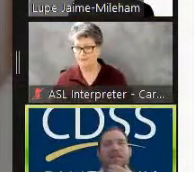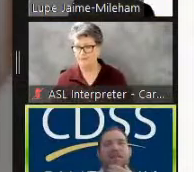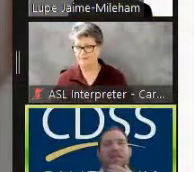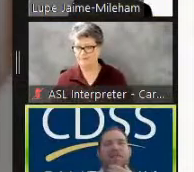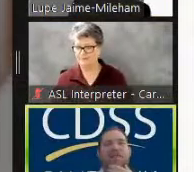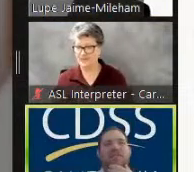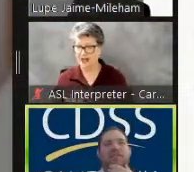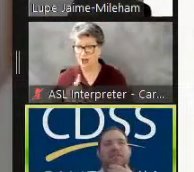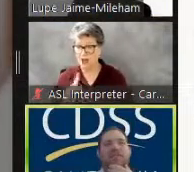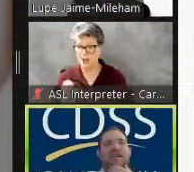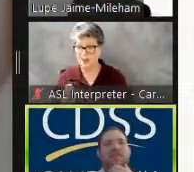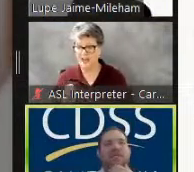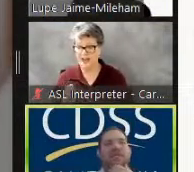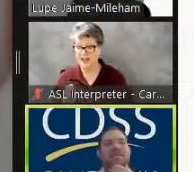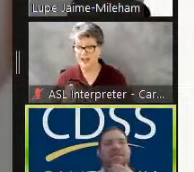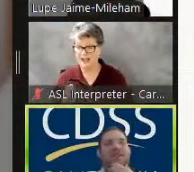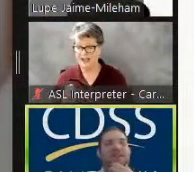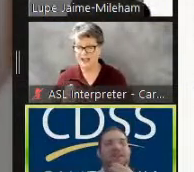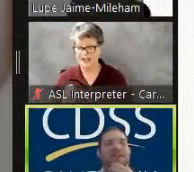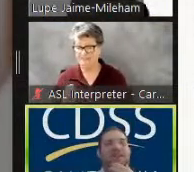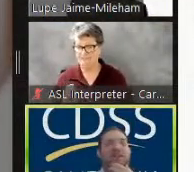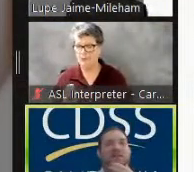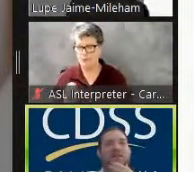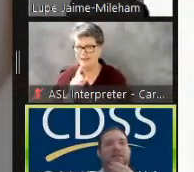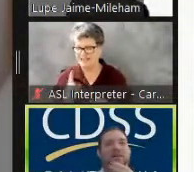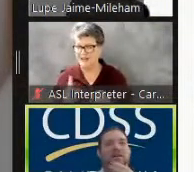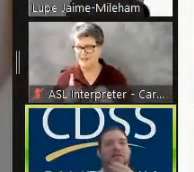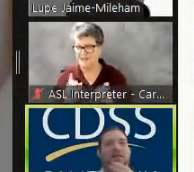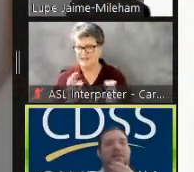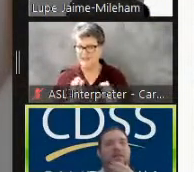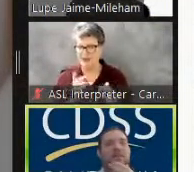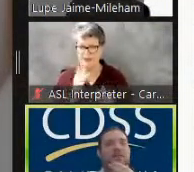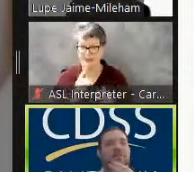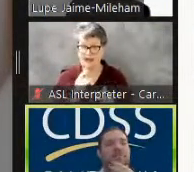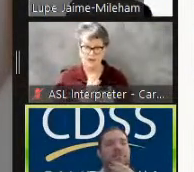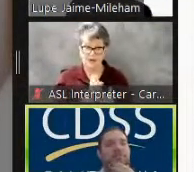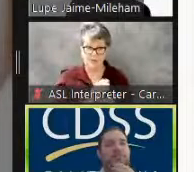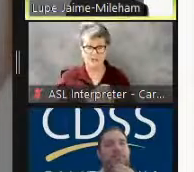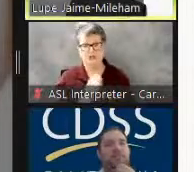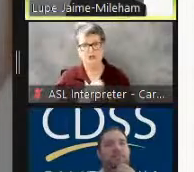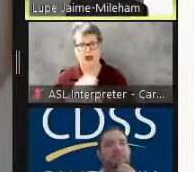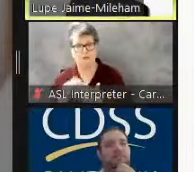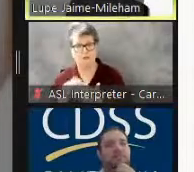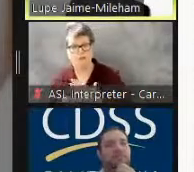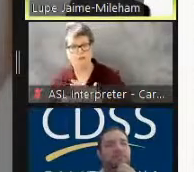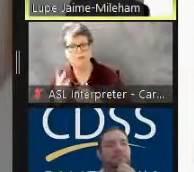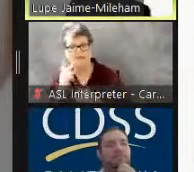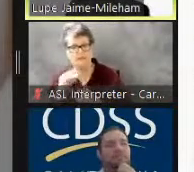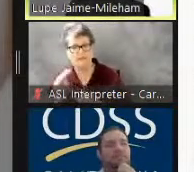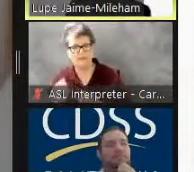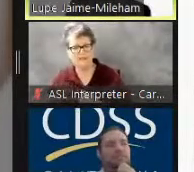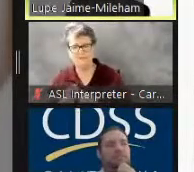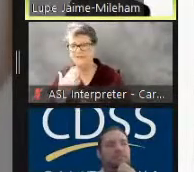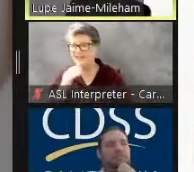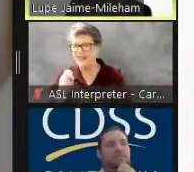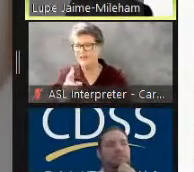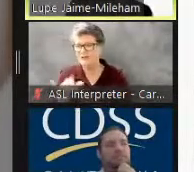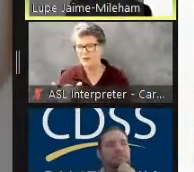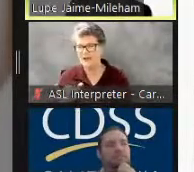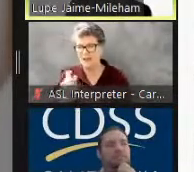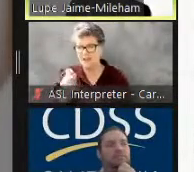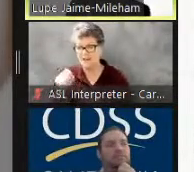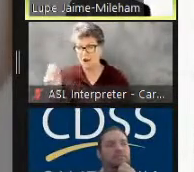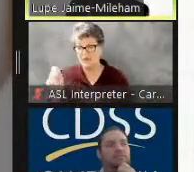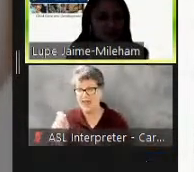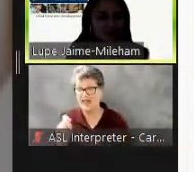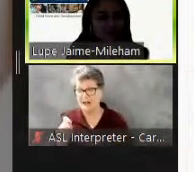Lupe, I don't think we have the percentage offhand, but we can definitely compare the California's budget to our programs. Perfect. Thank you, Joey, for that. So I'm going to mark that I did